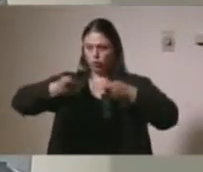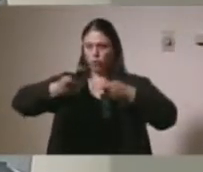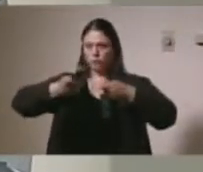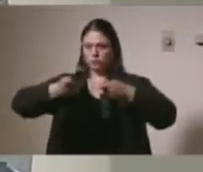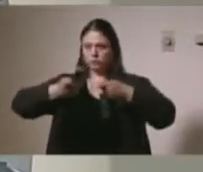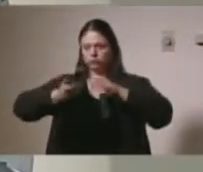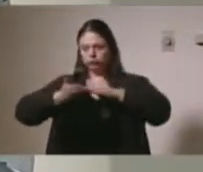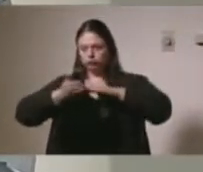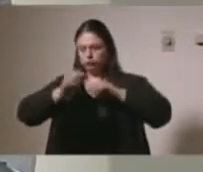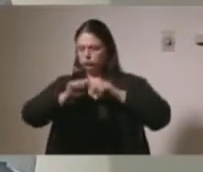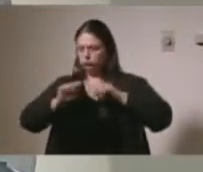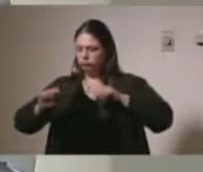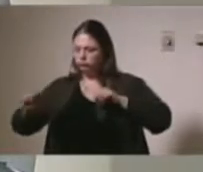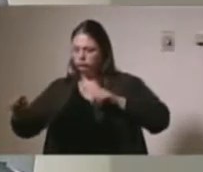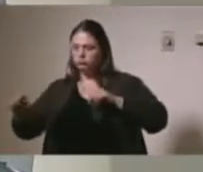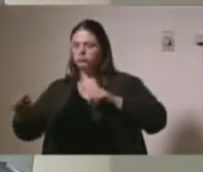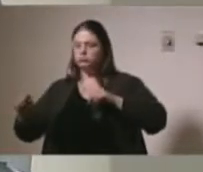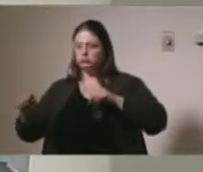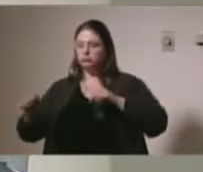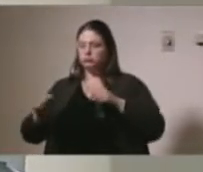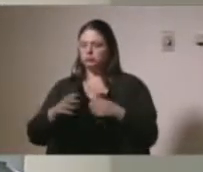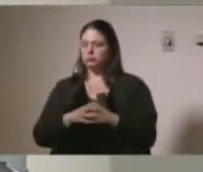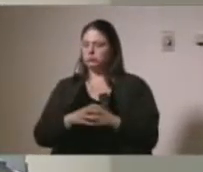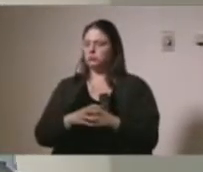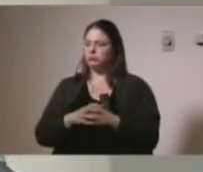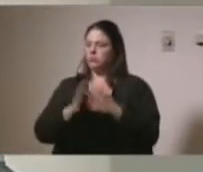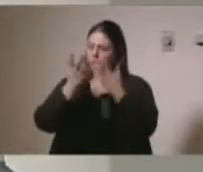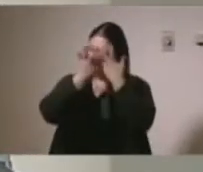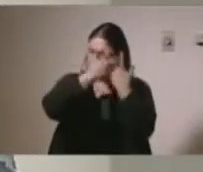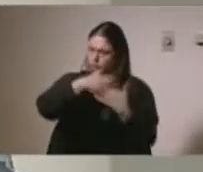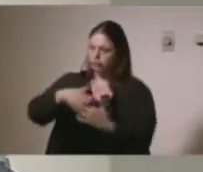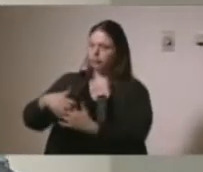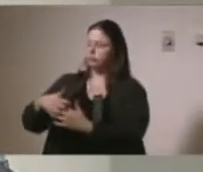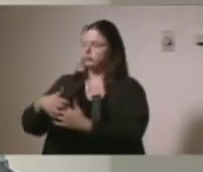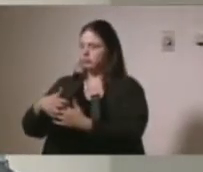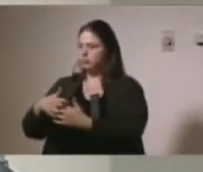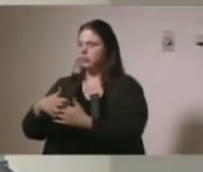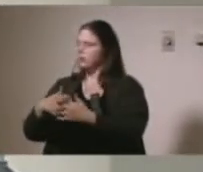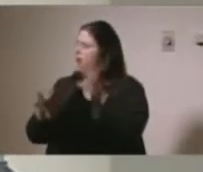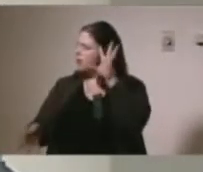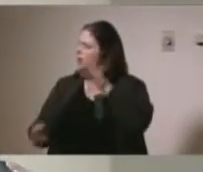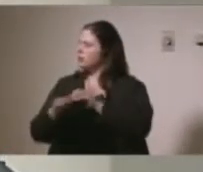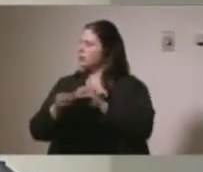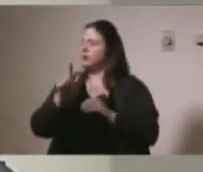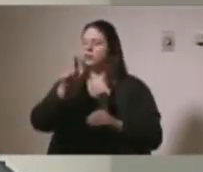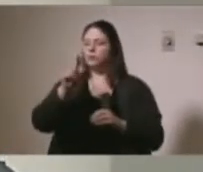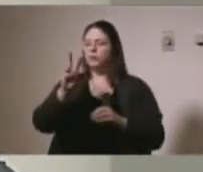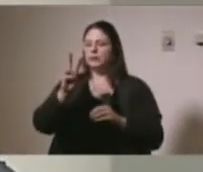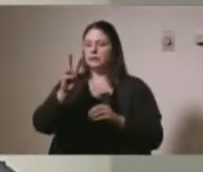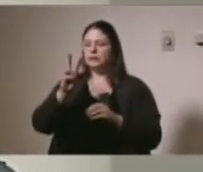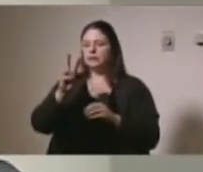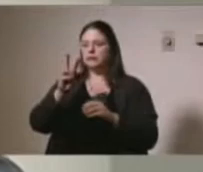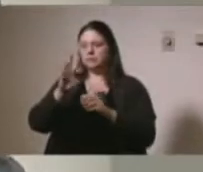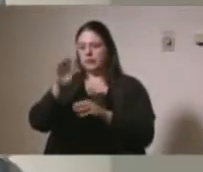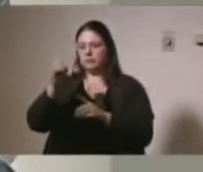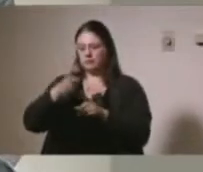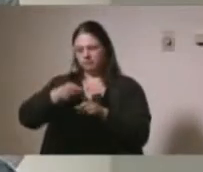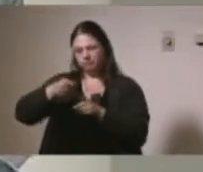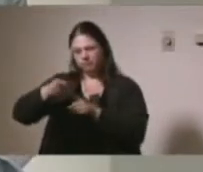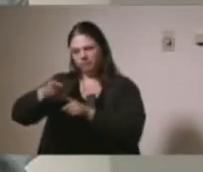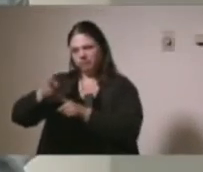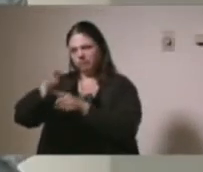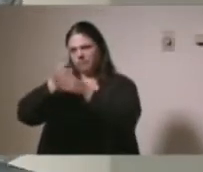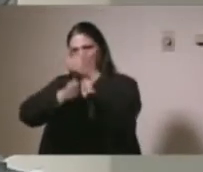that operate synergistically with the parent company. We have 26 specialized companies in